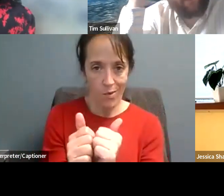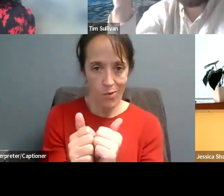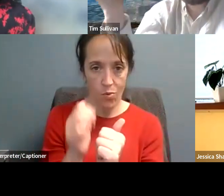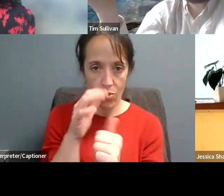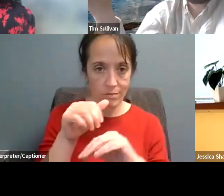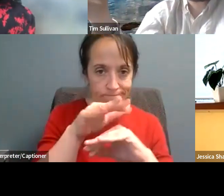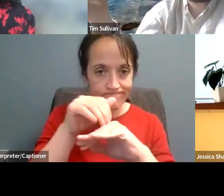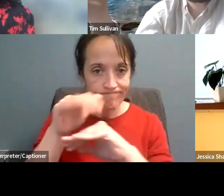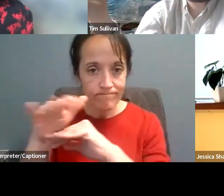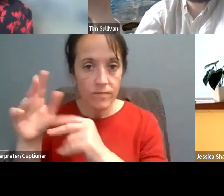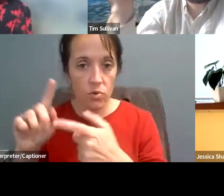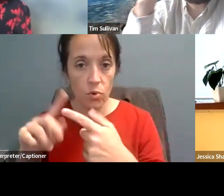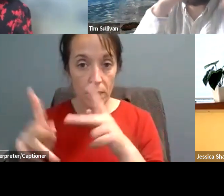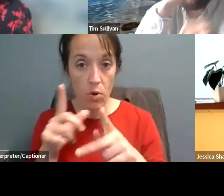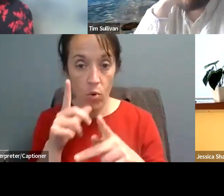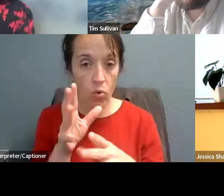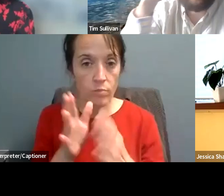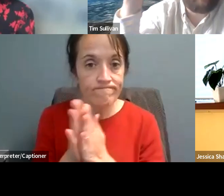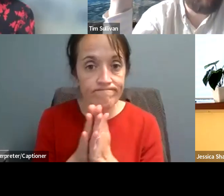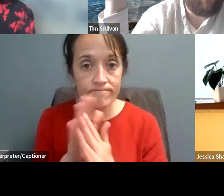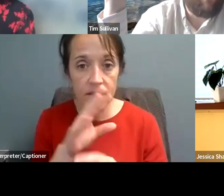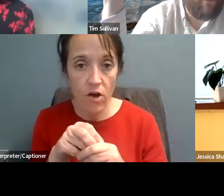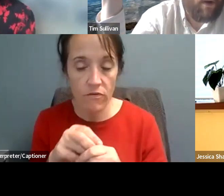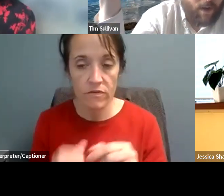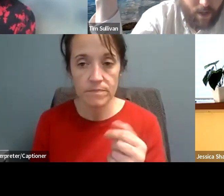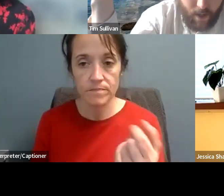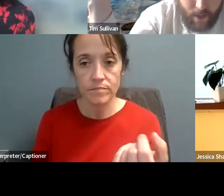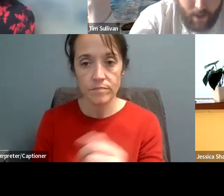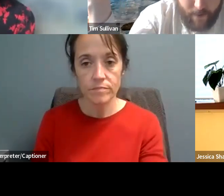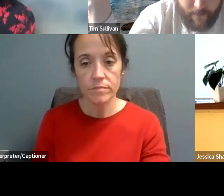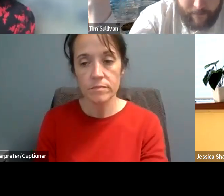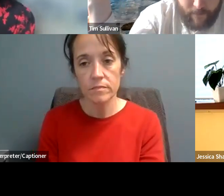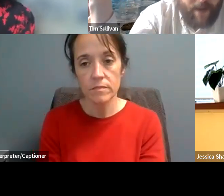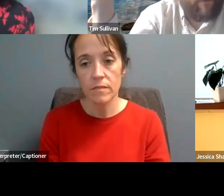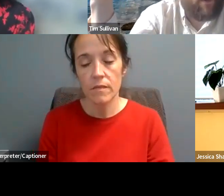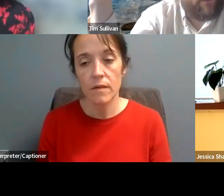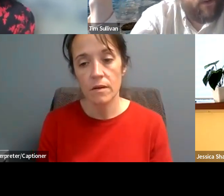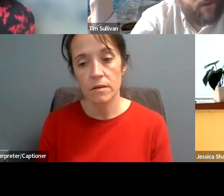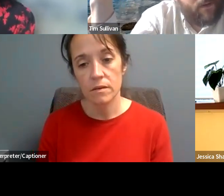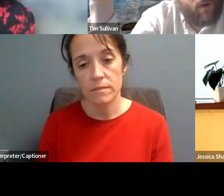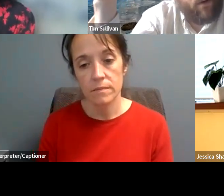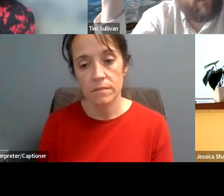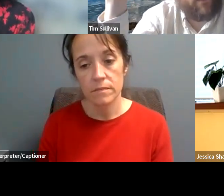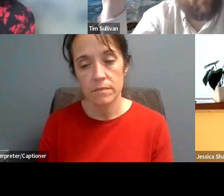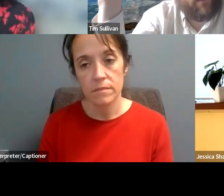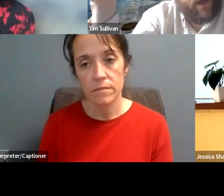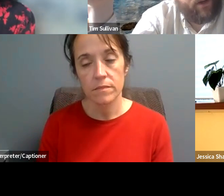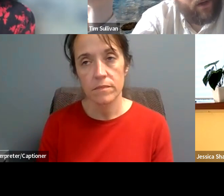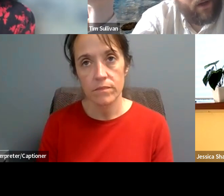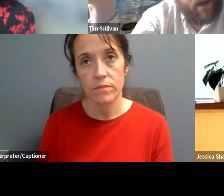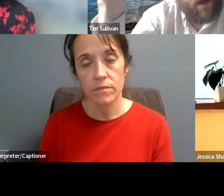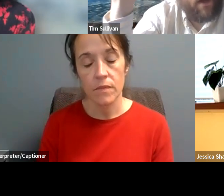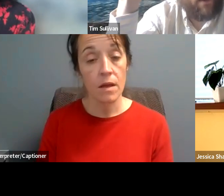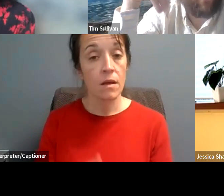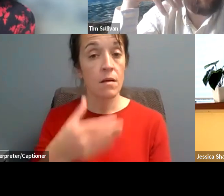want to, ideally in the good plans, there's no room for inference, no room for